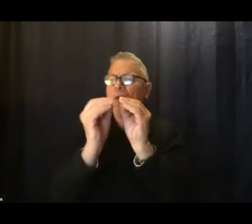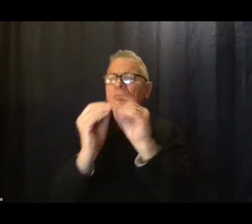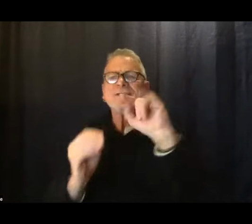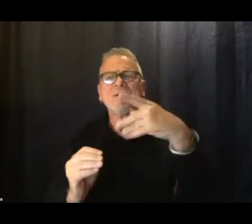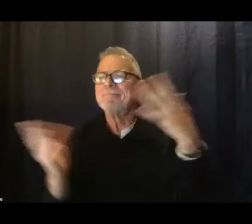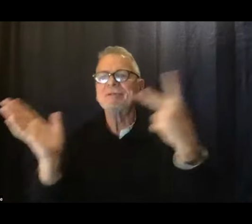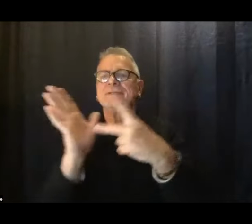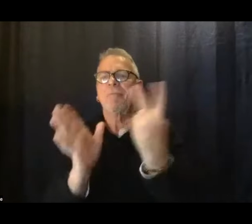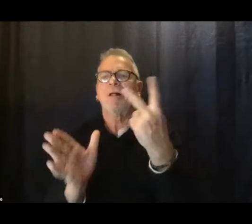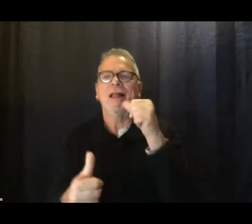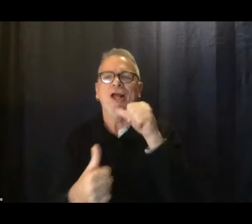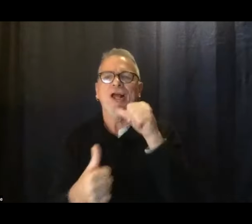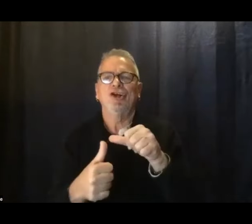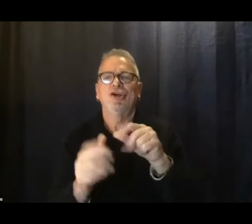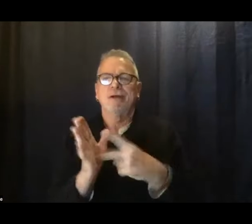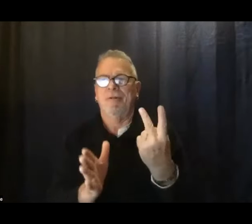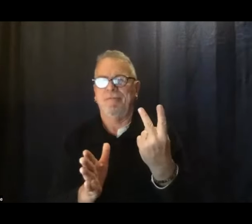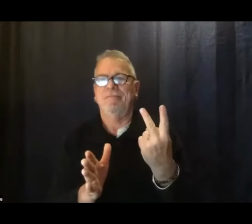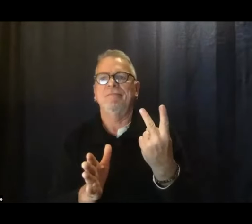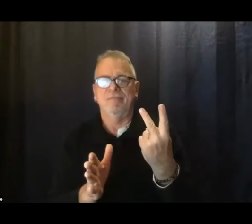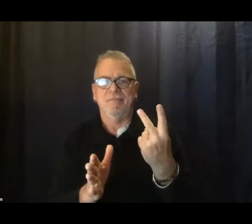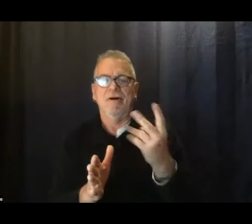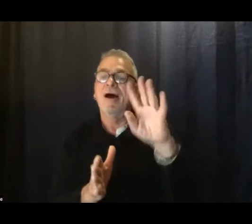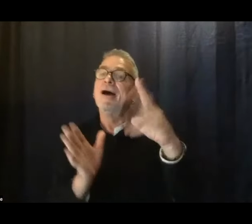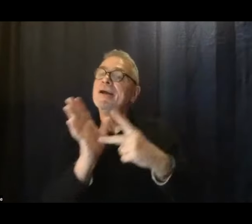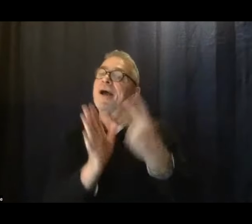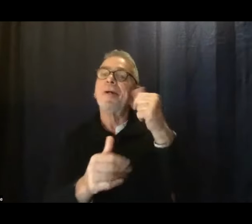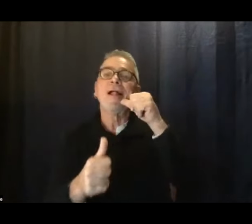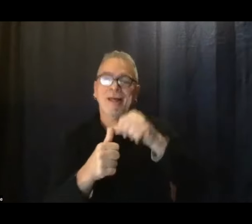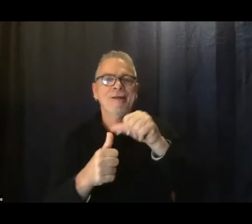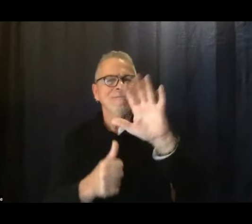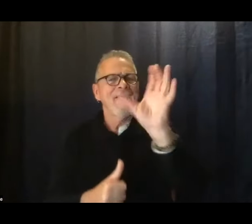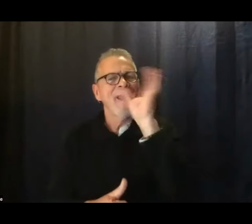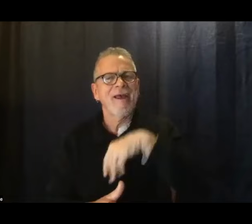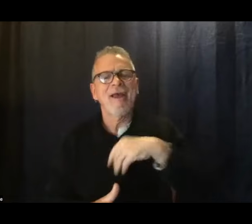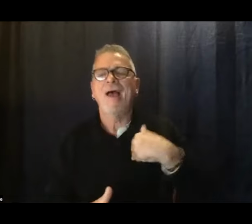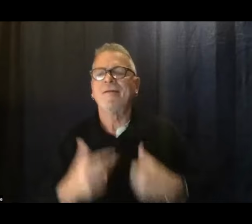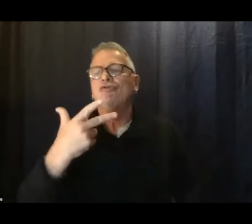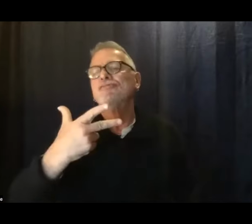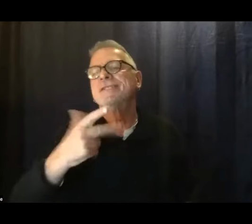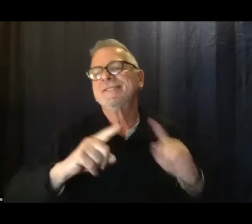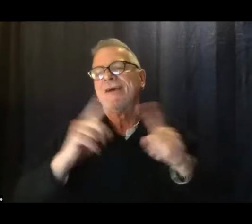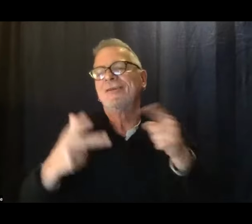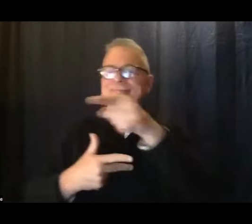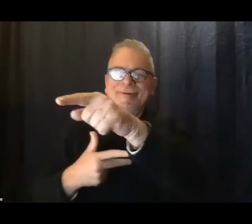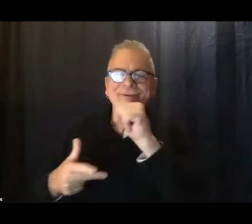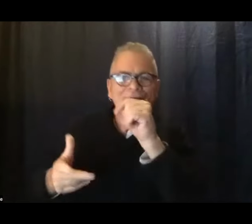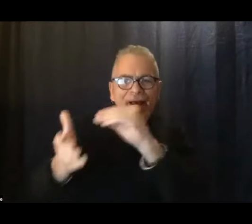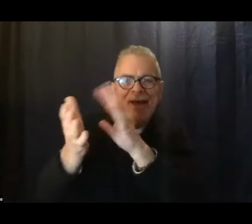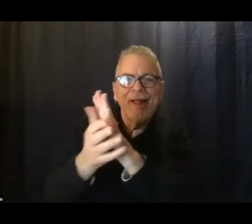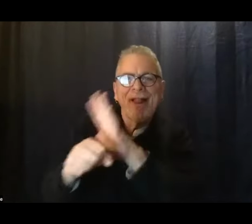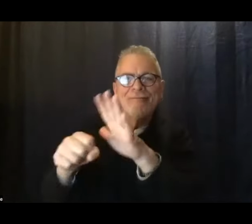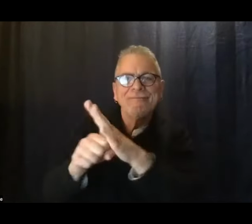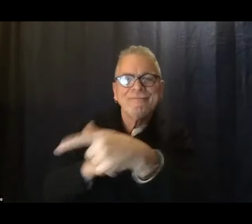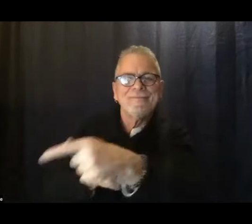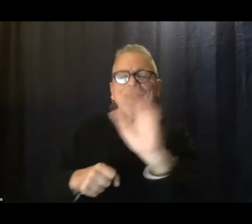Now, moving on, some tips. Just a few more tips. This time in regards to double letters. They're a little bit